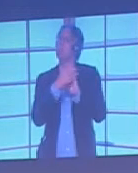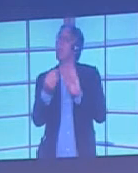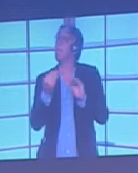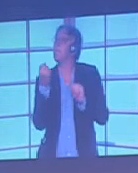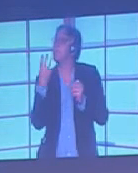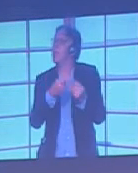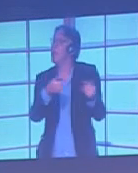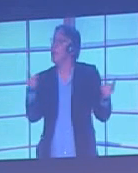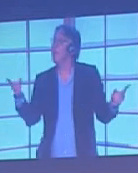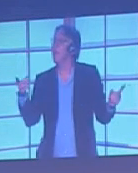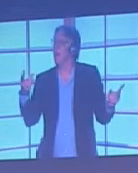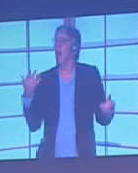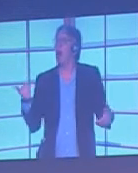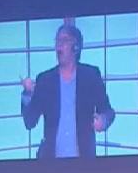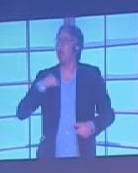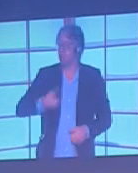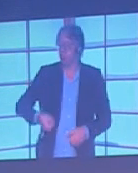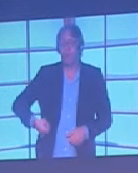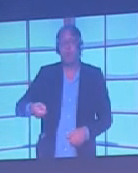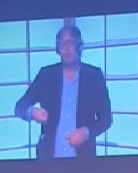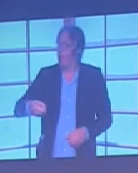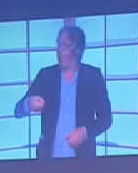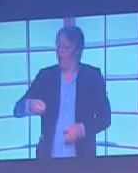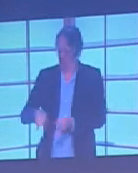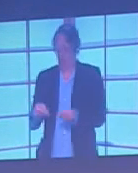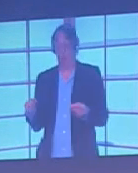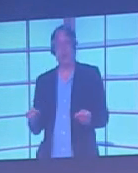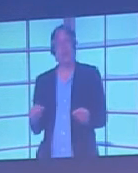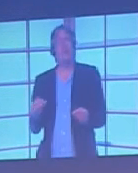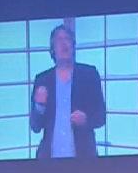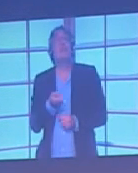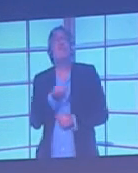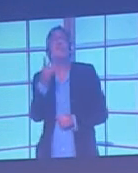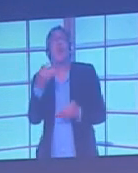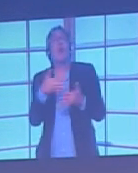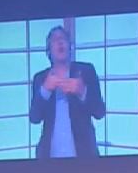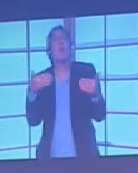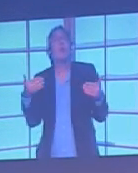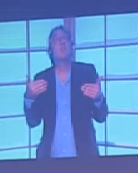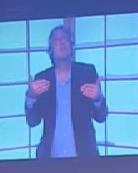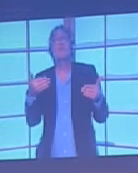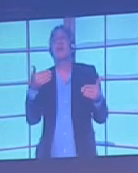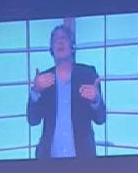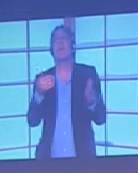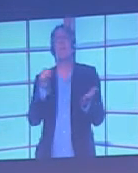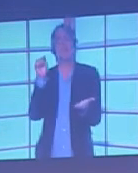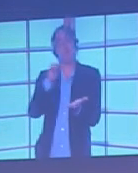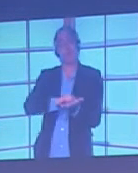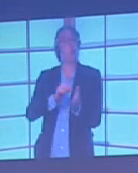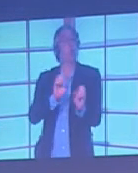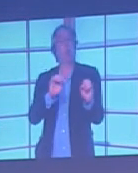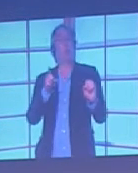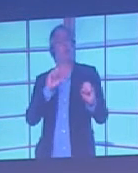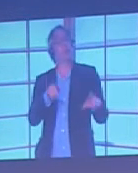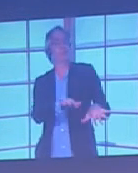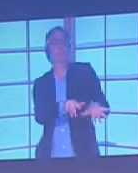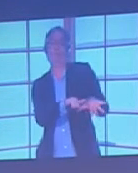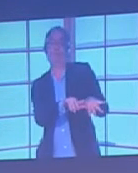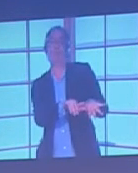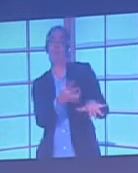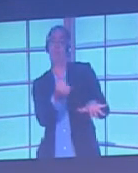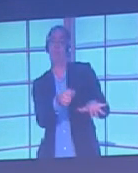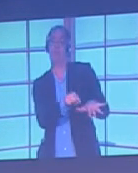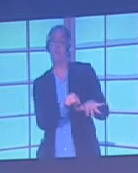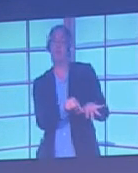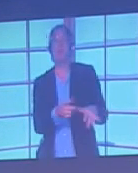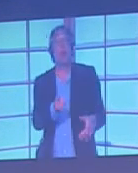you, in your delegates' packs. There are some languages that are only available electronically, but if you really have a need for hard copies, let me know